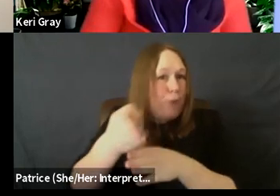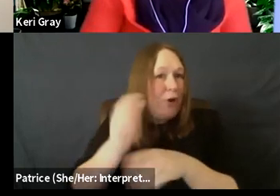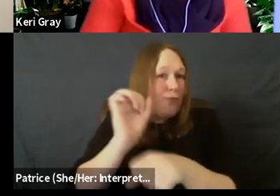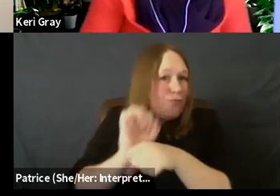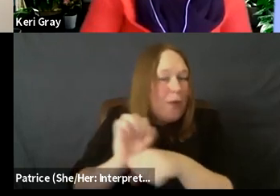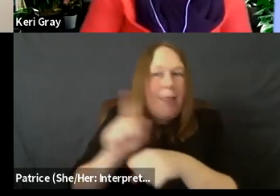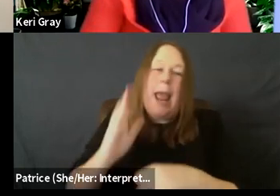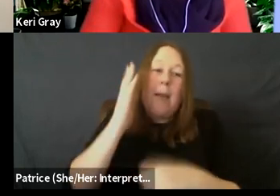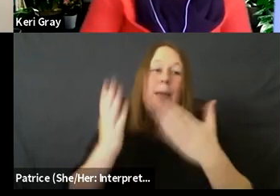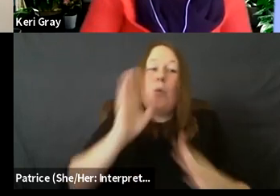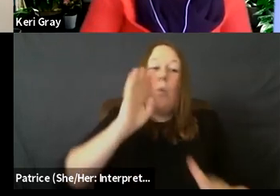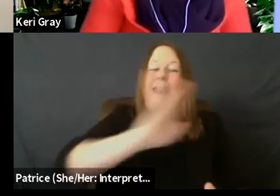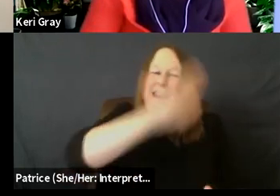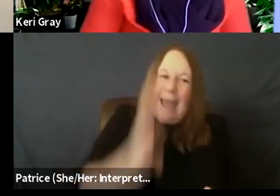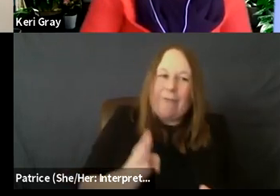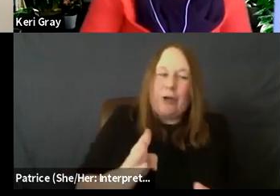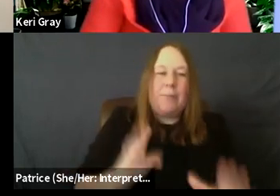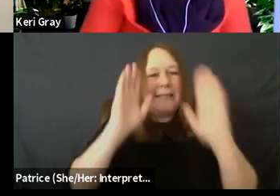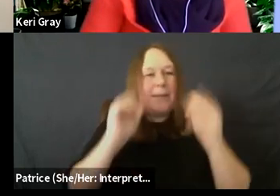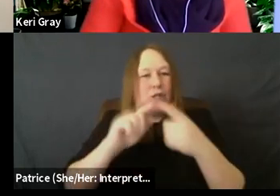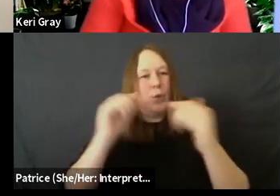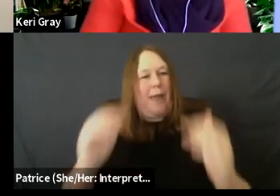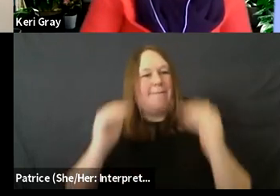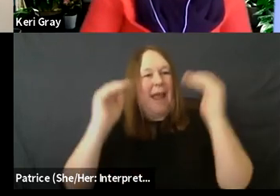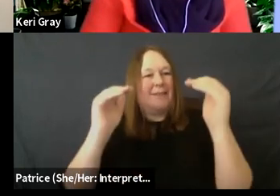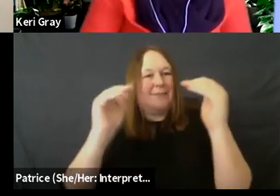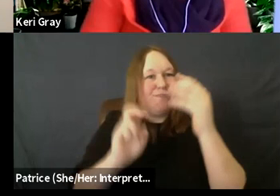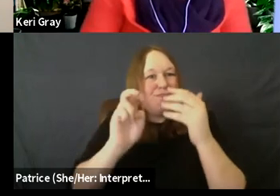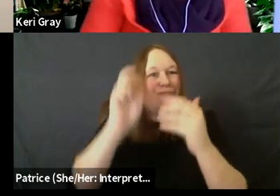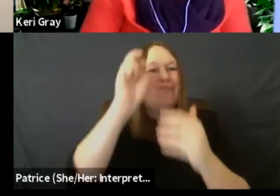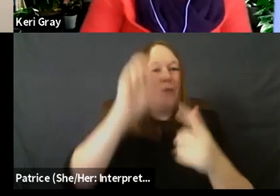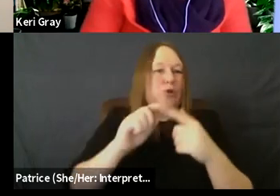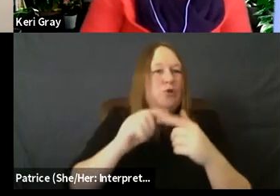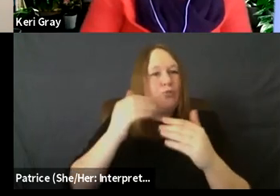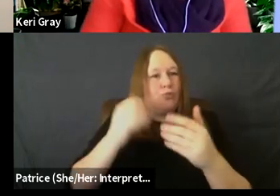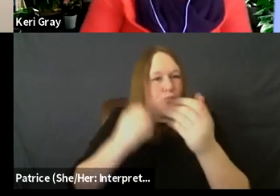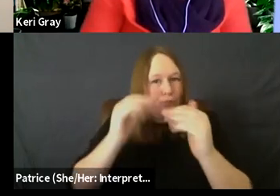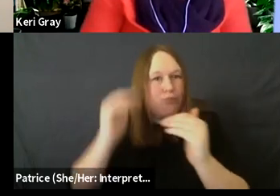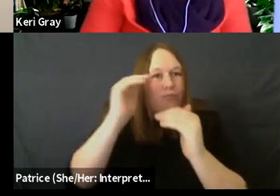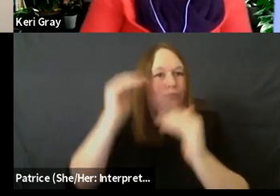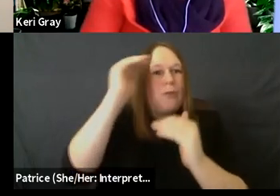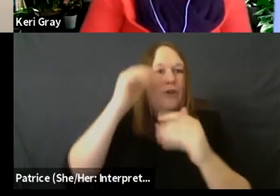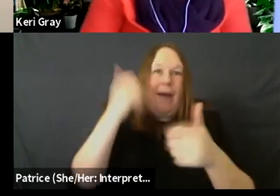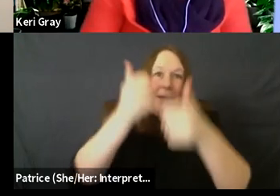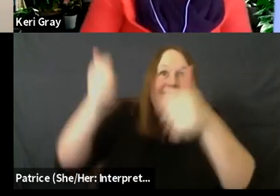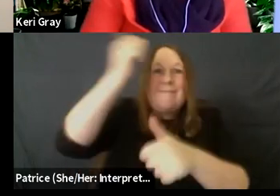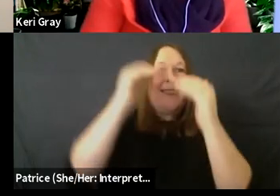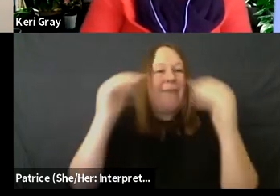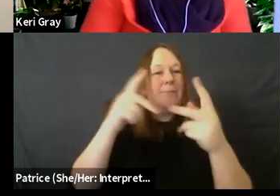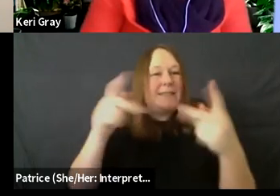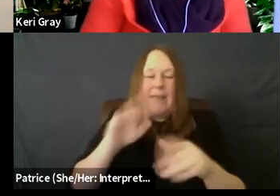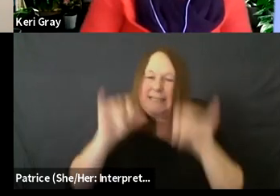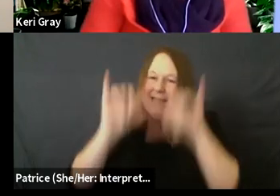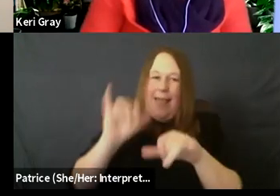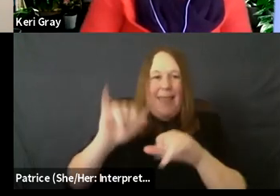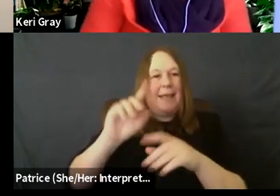might never be expected to advance, to be promoted, to have a senior level position if they stayed in